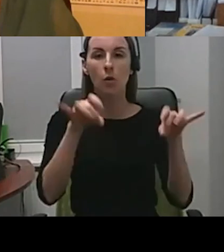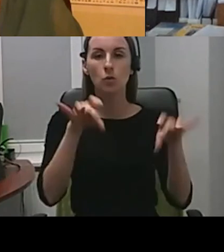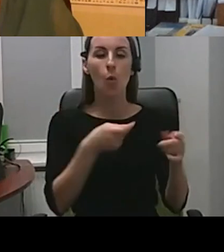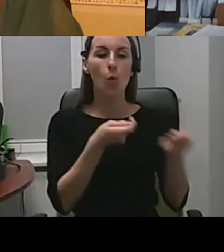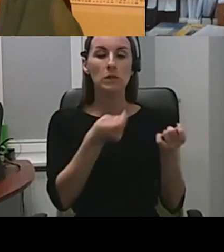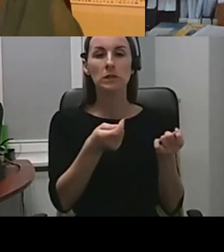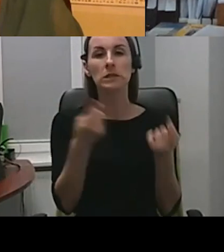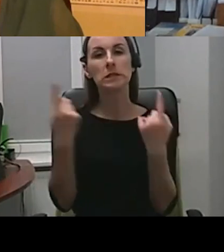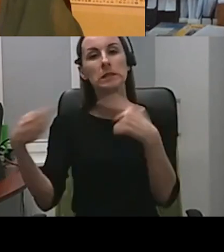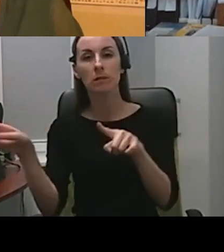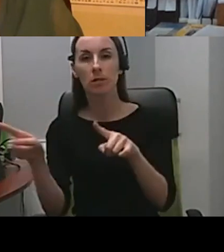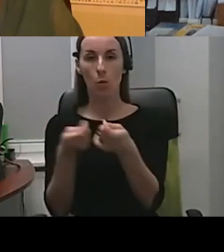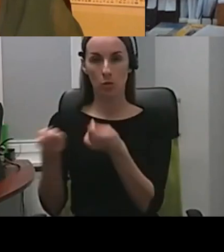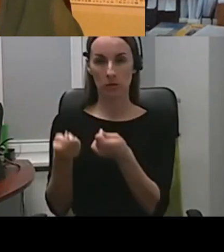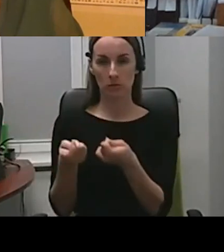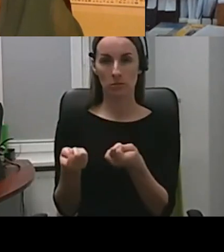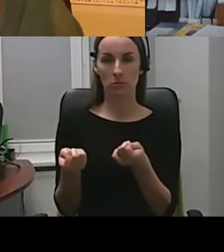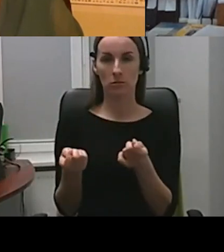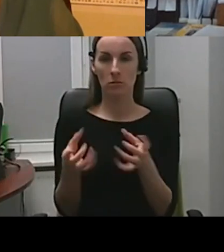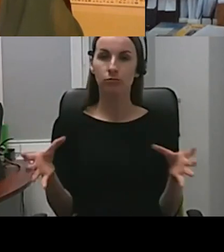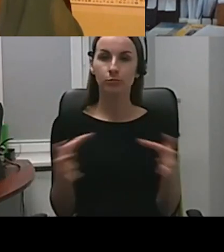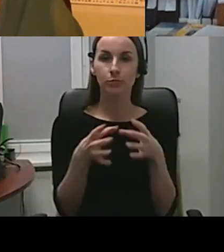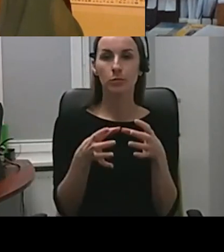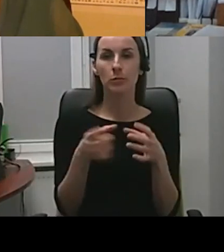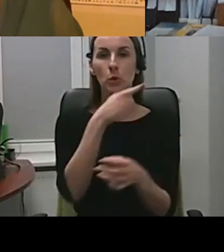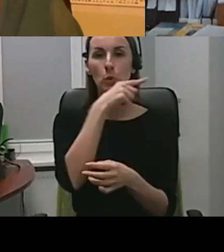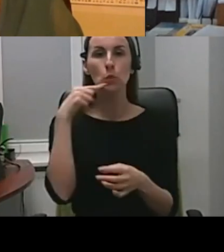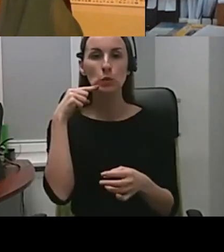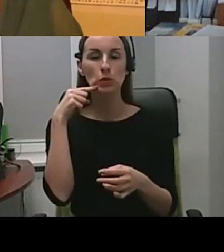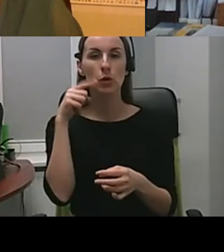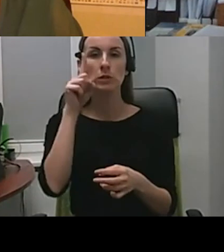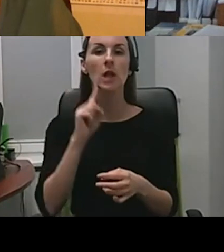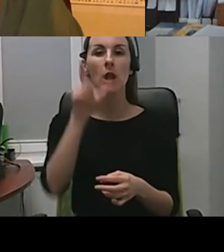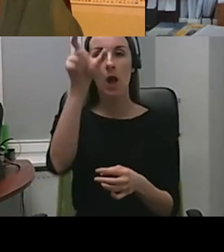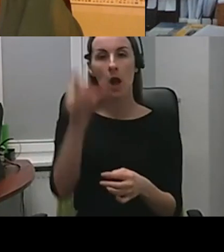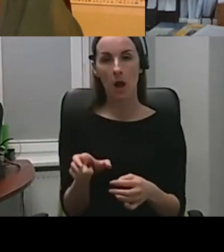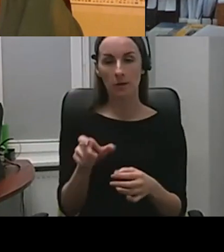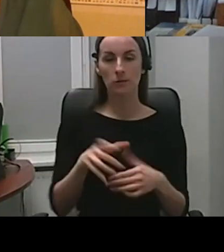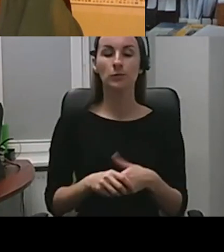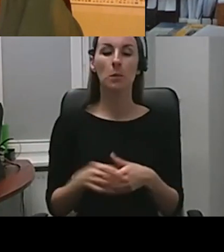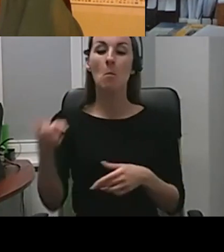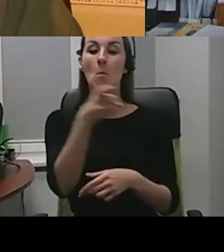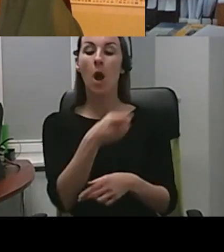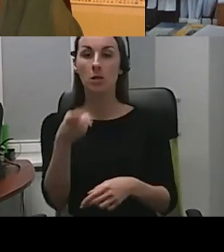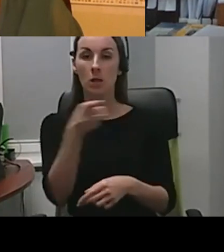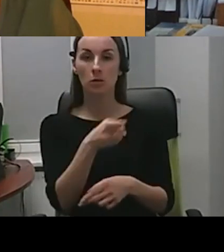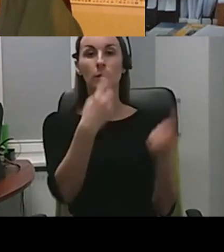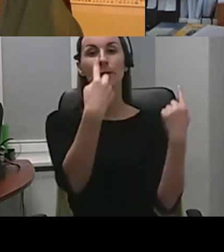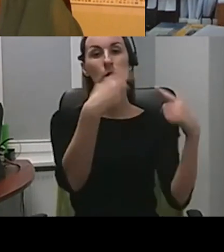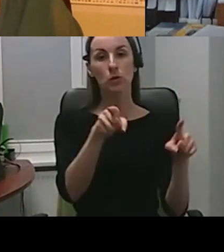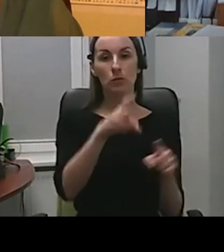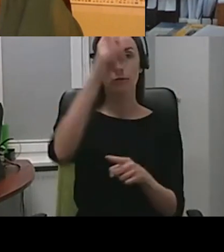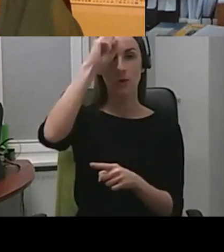Russian delegate and Belarusian as well, and some others came up with